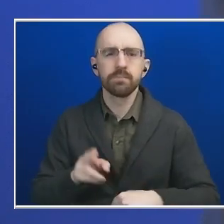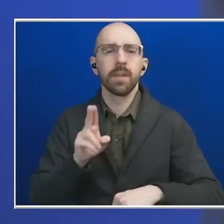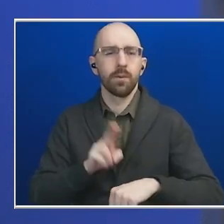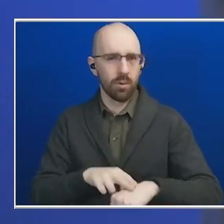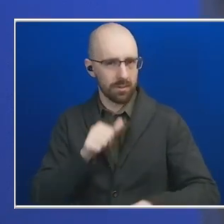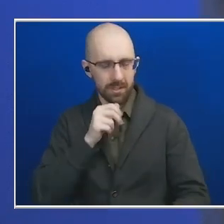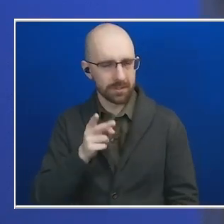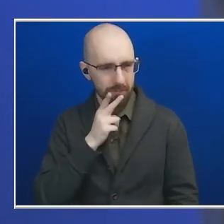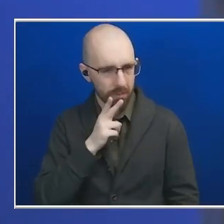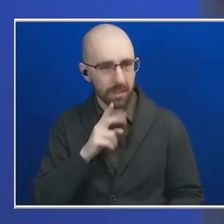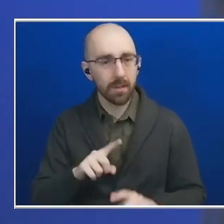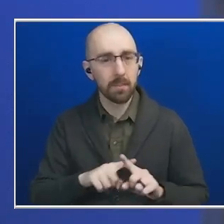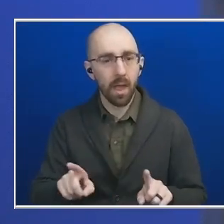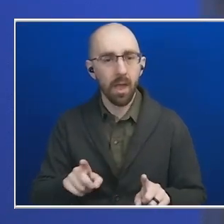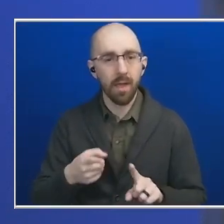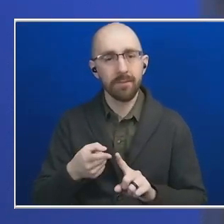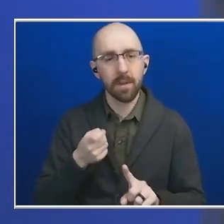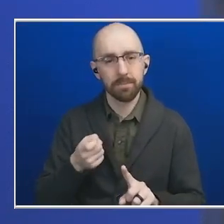from a